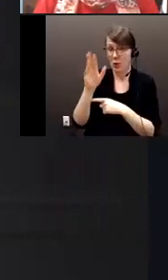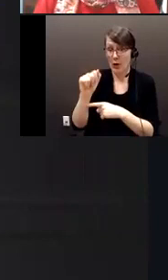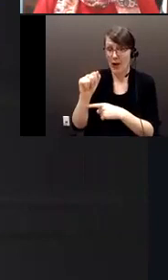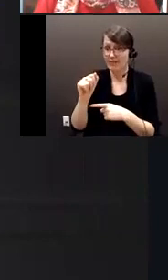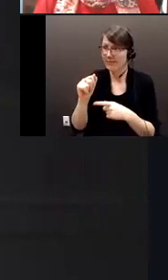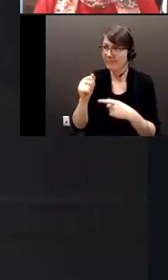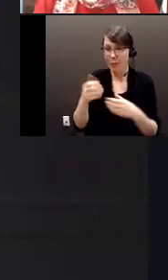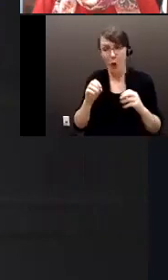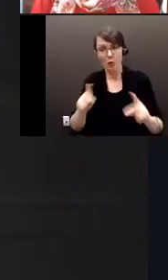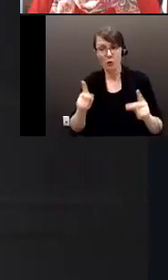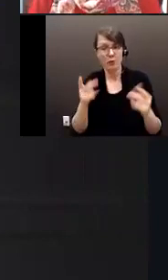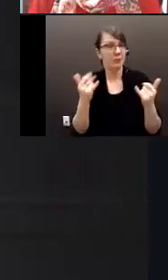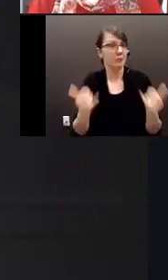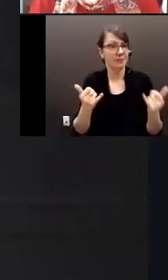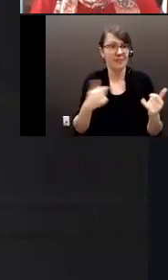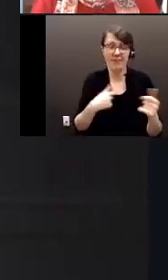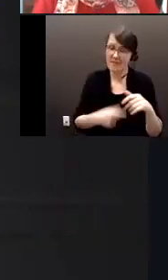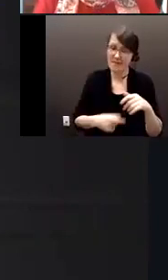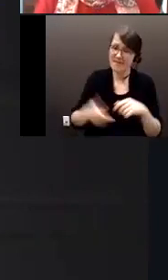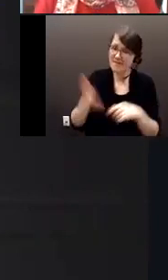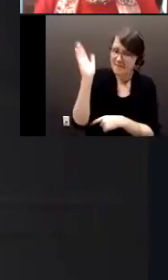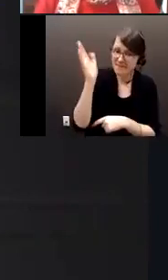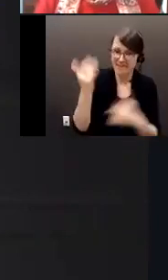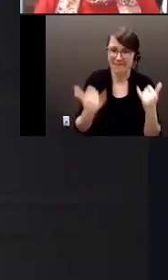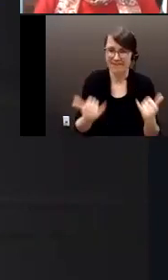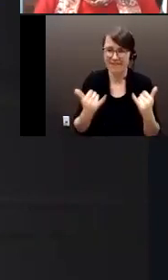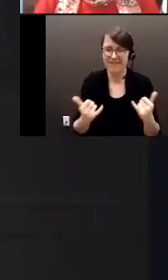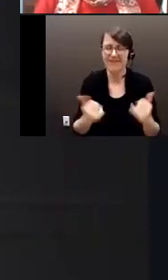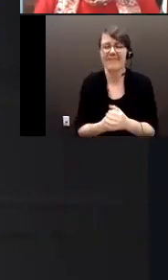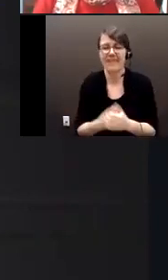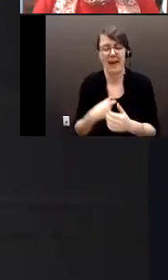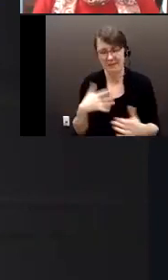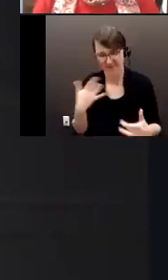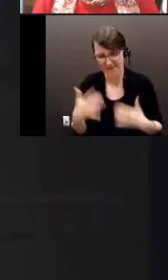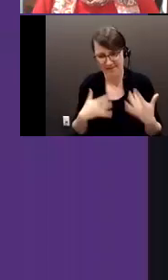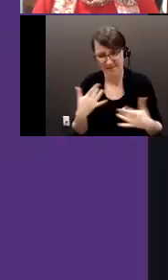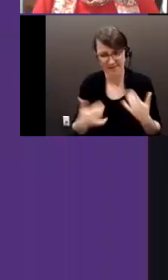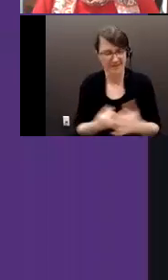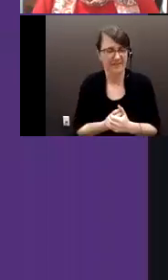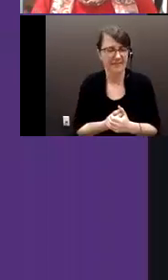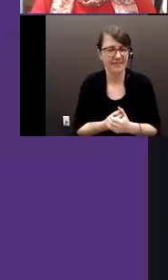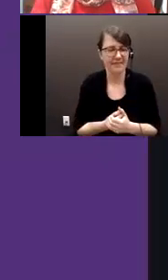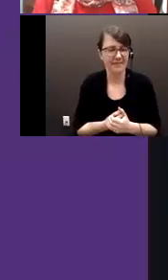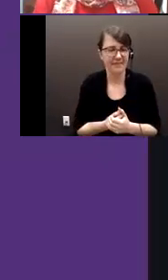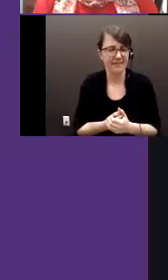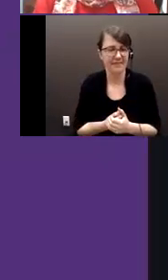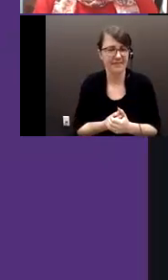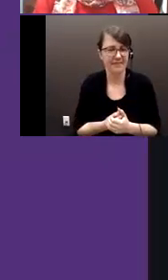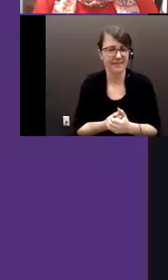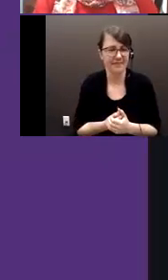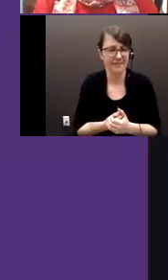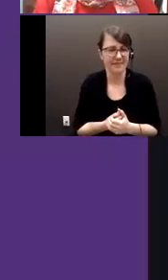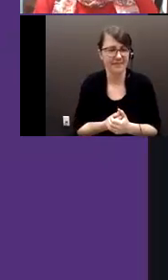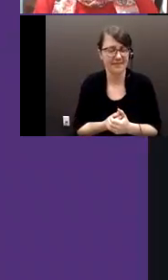and allowing me to come in and do this webinar today. I'm very excited as well. I want to just start, I